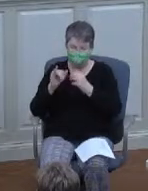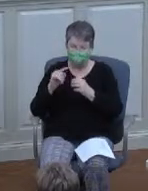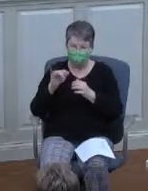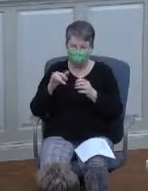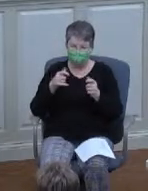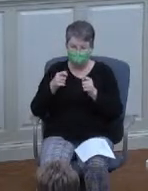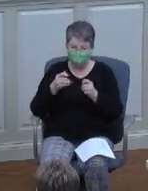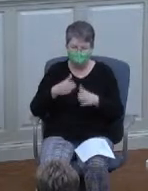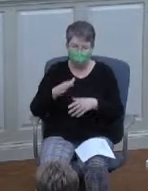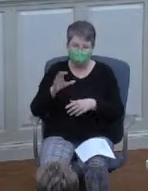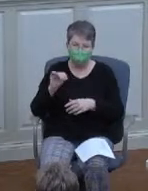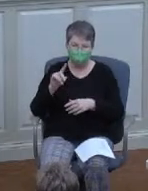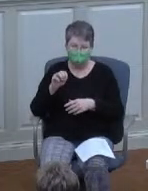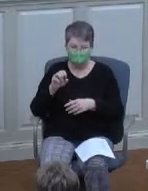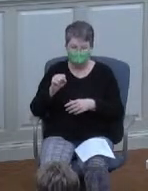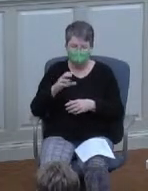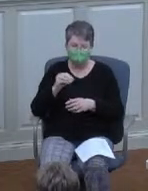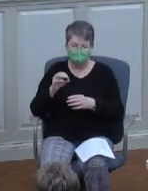personnel.